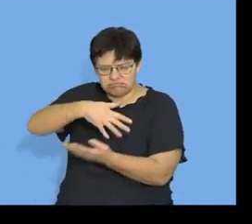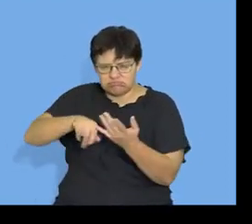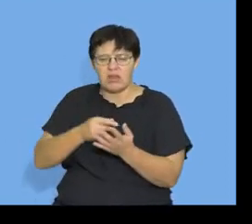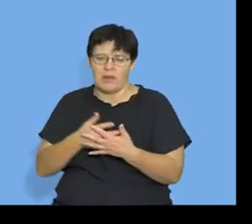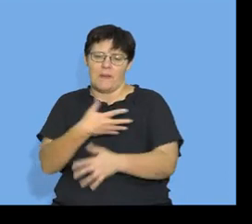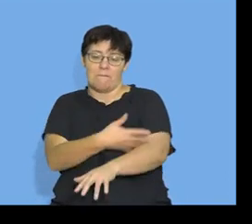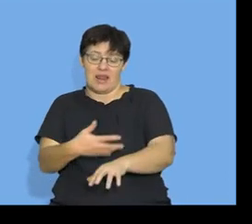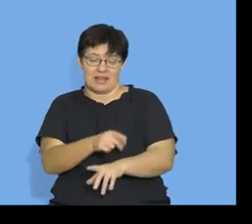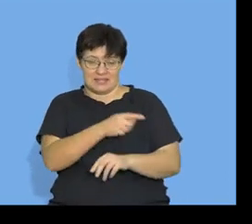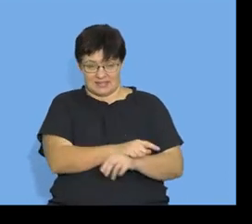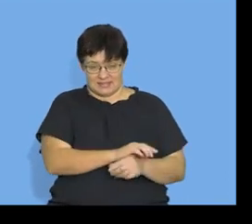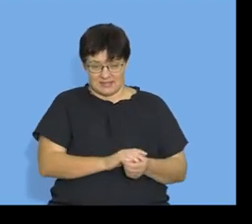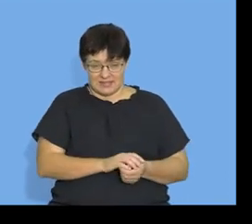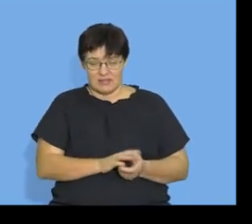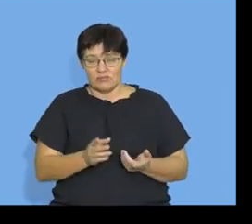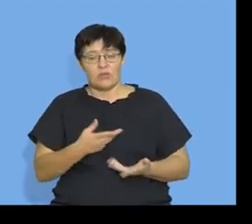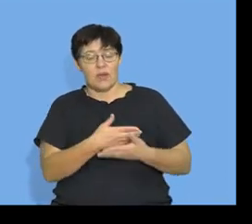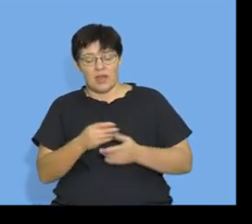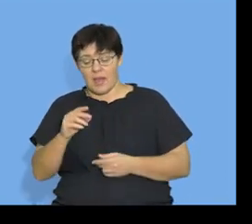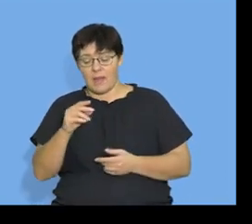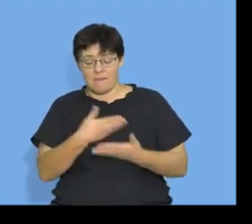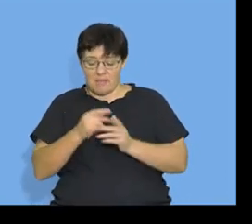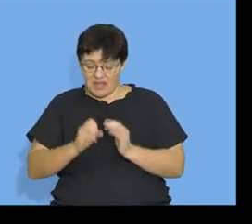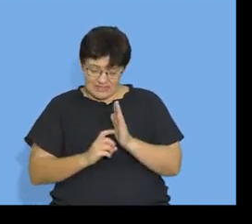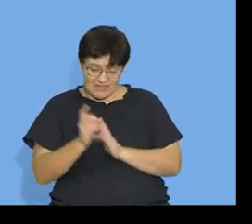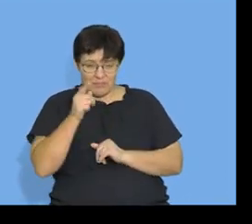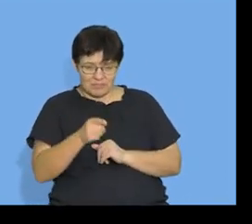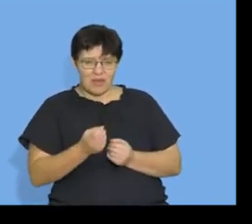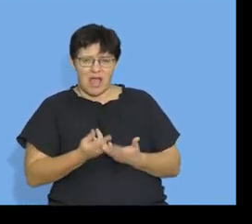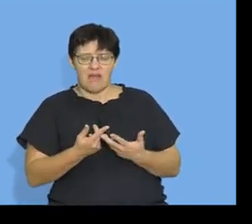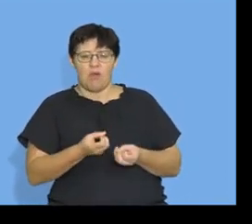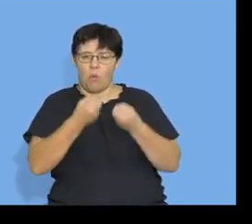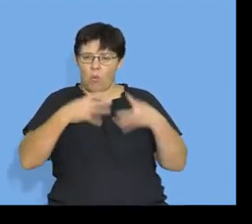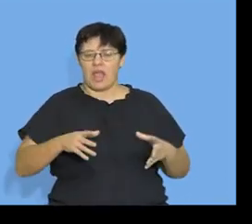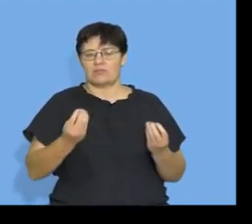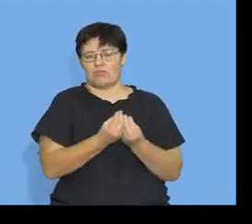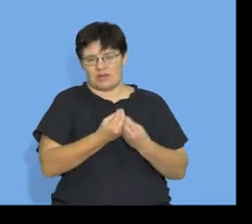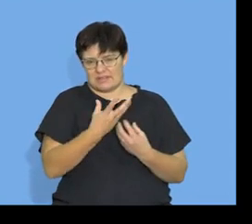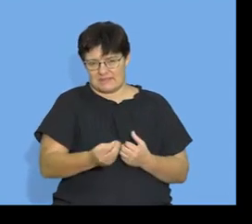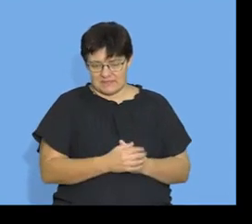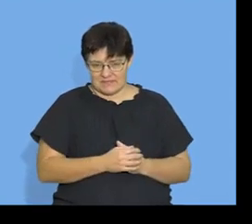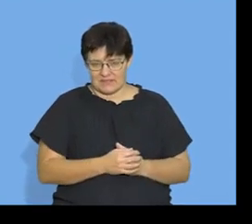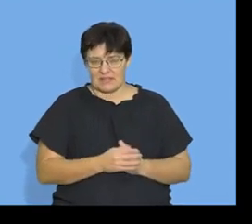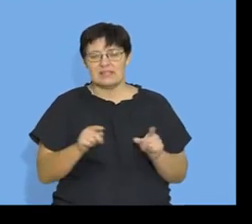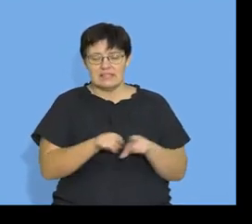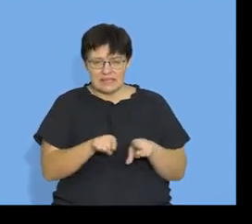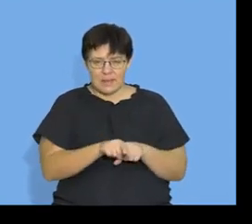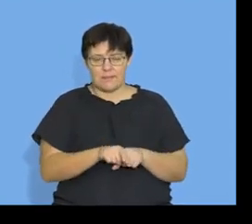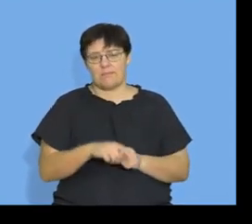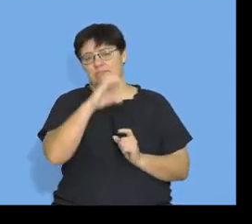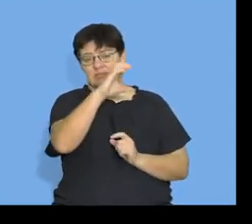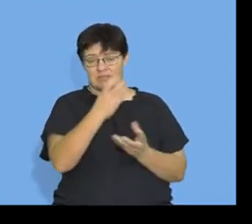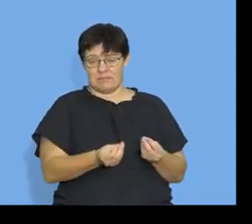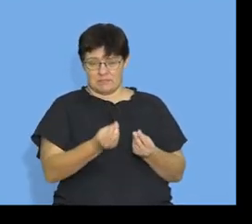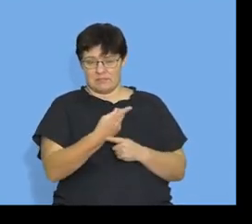that the baby during its development, or the fetus during its development, produces lots of waste products as well as carbon